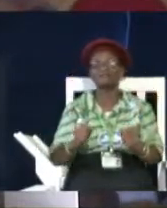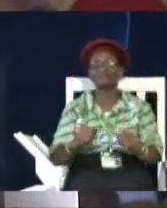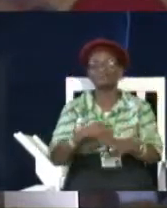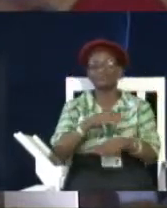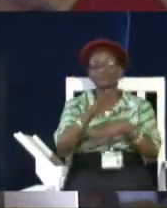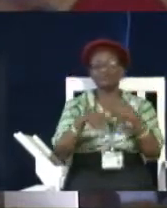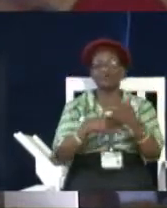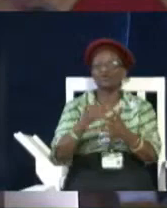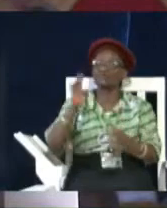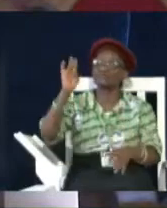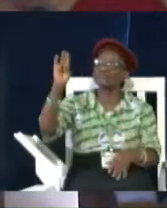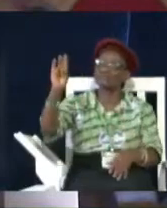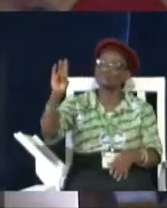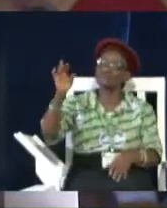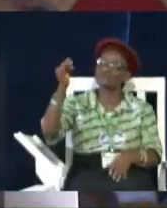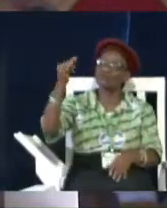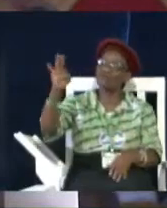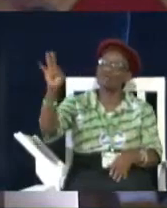them.